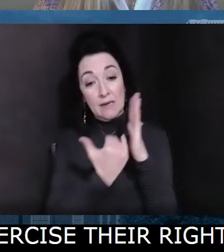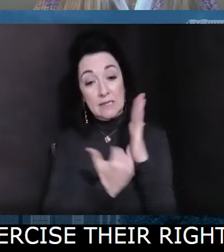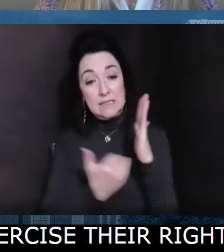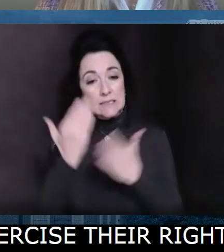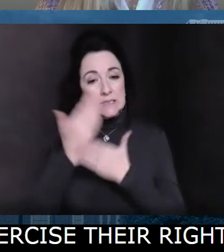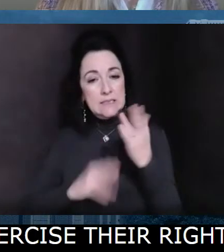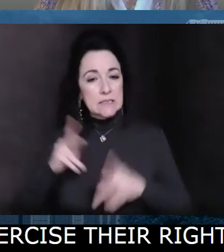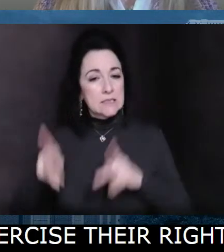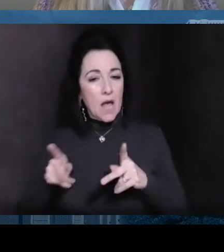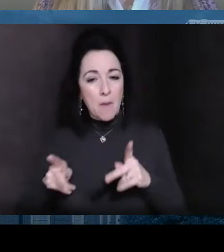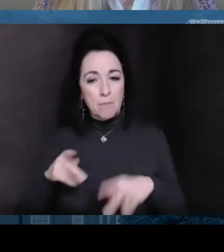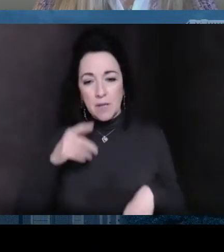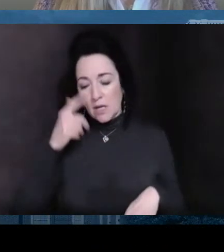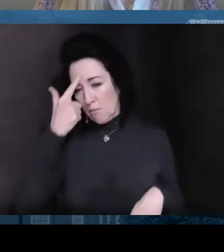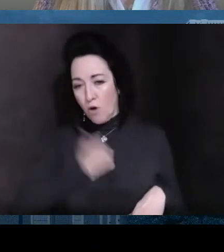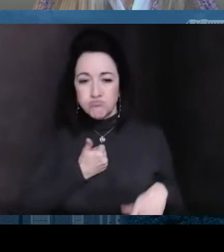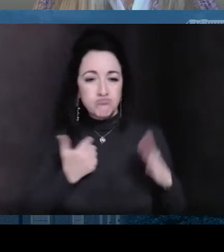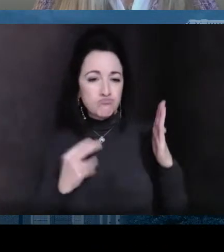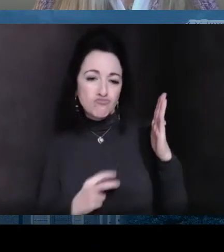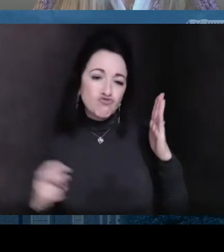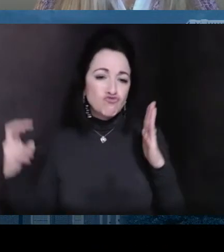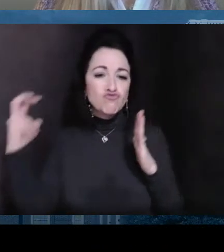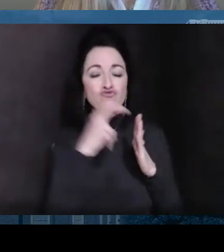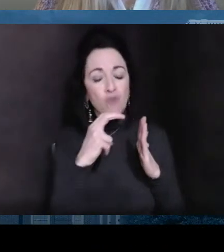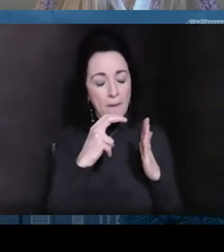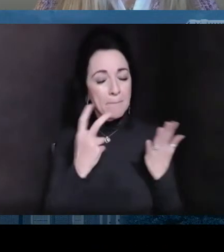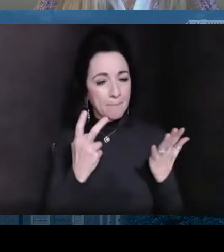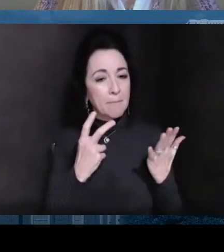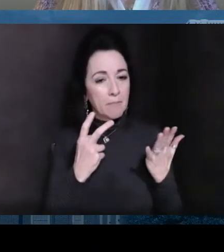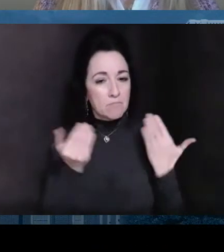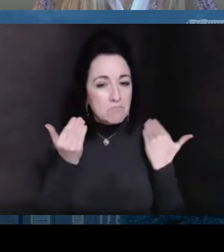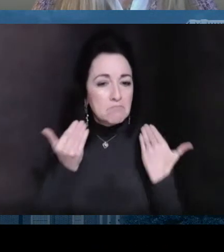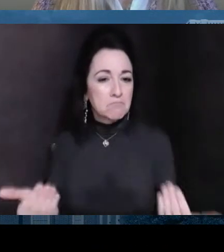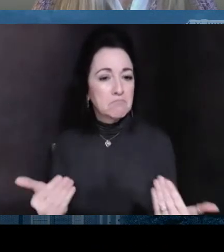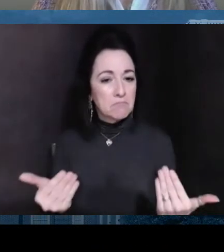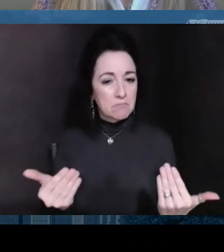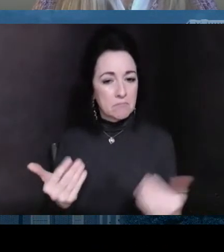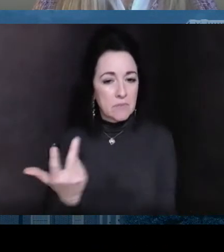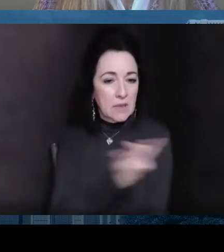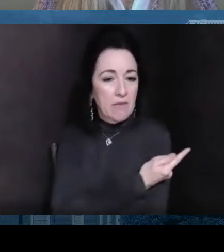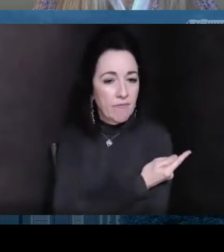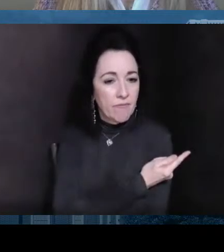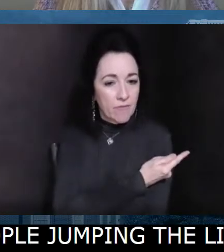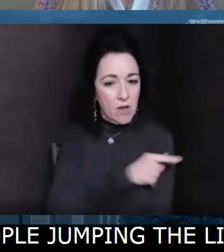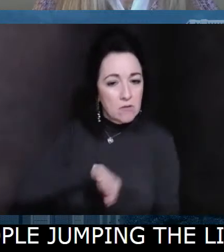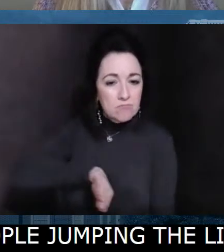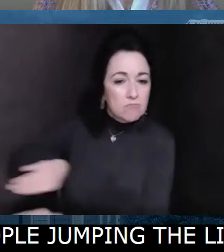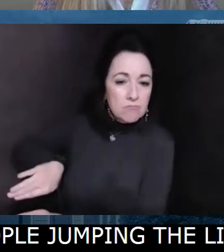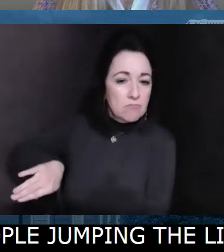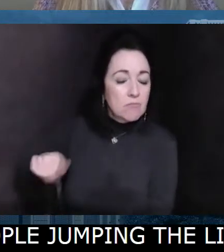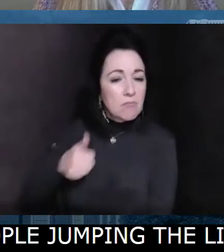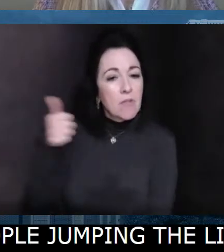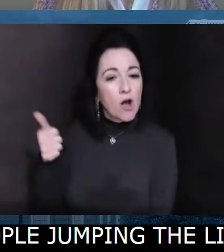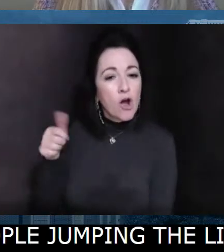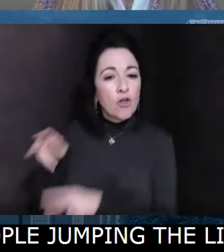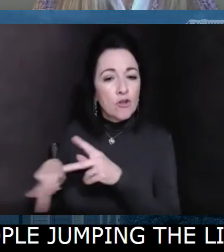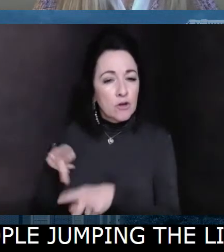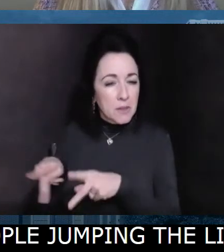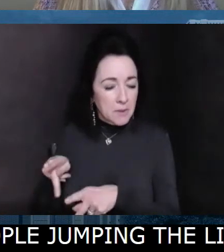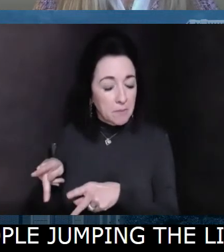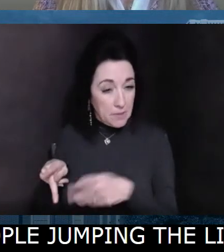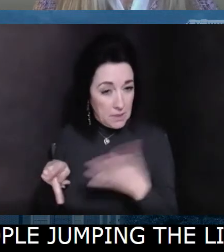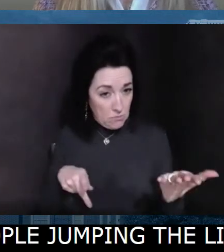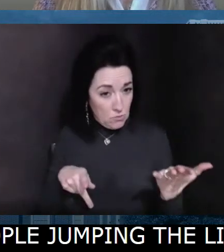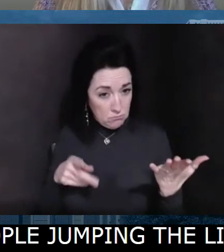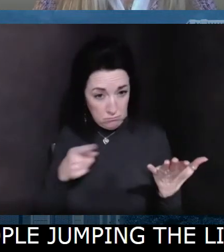Yeah, I think I know what you mean by that. And I've heard anecdotal things about somebody